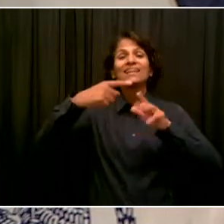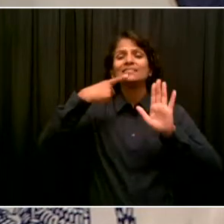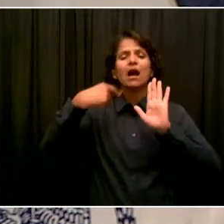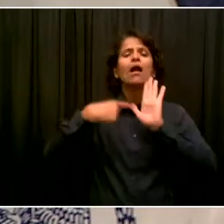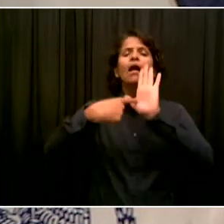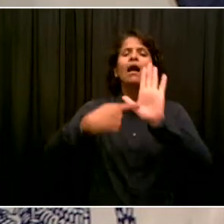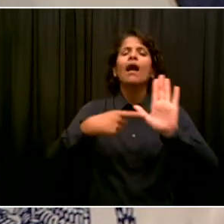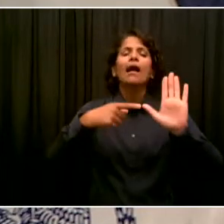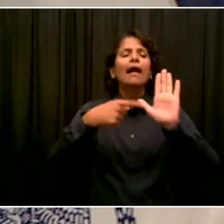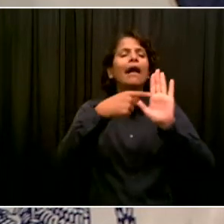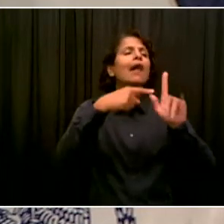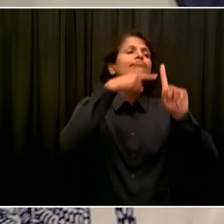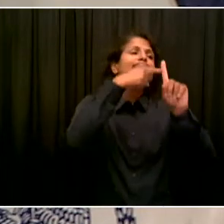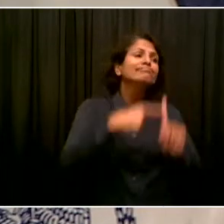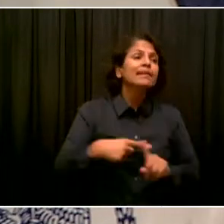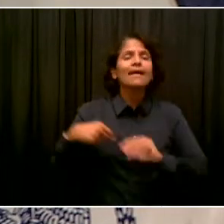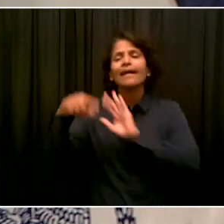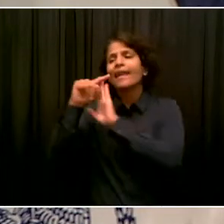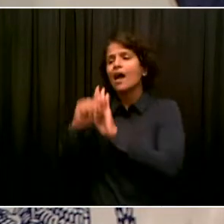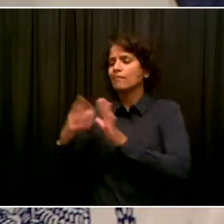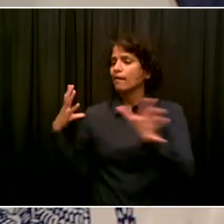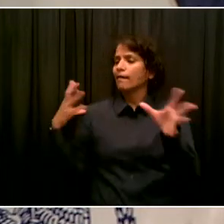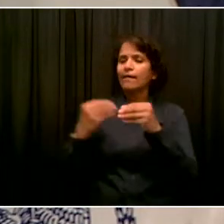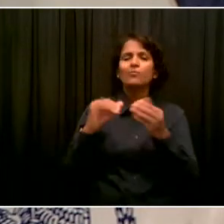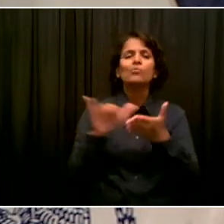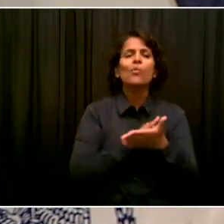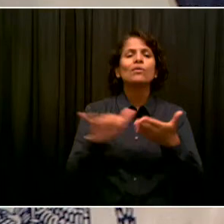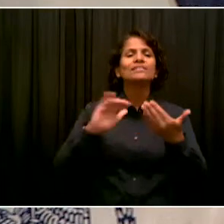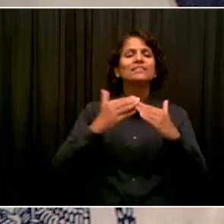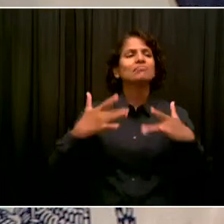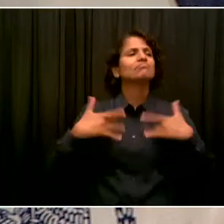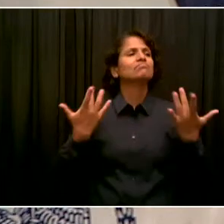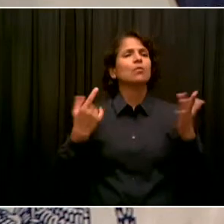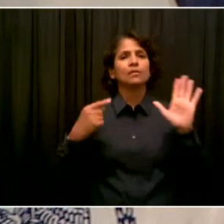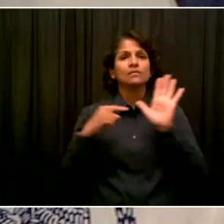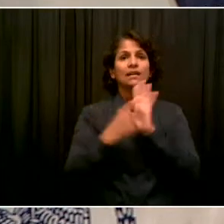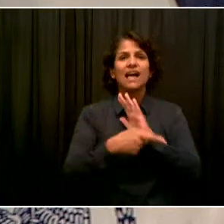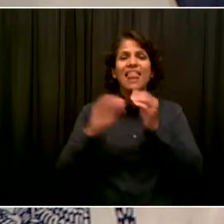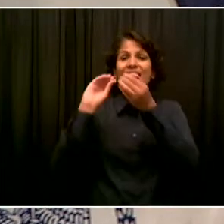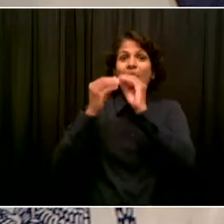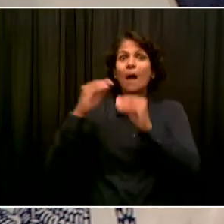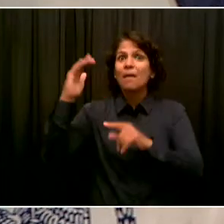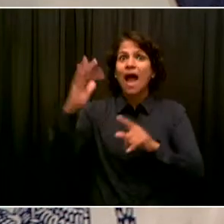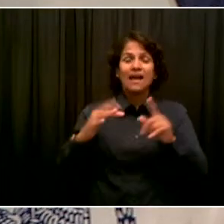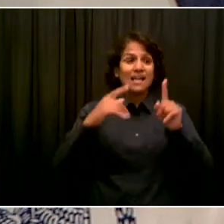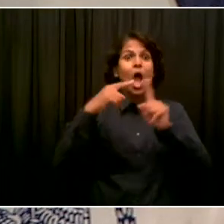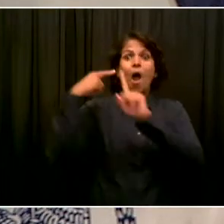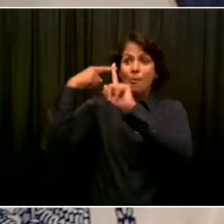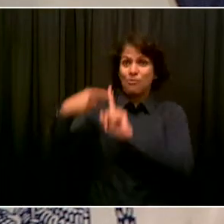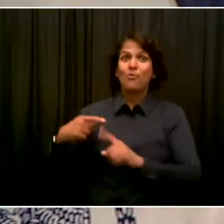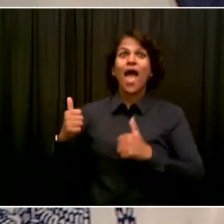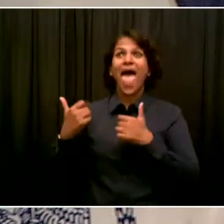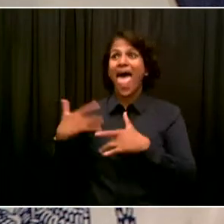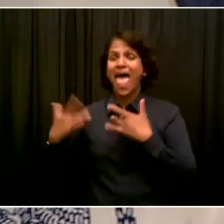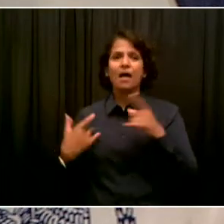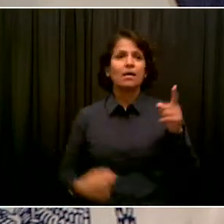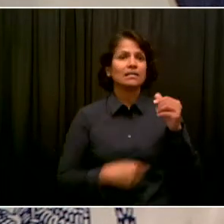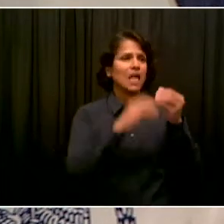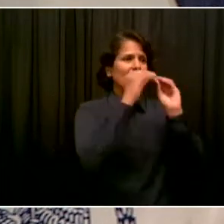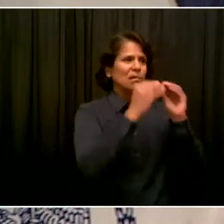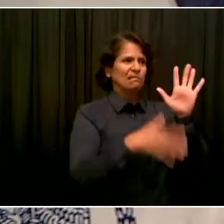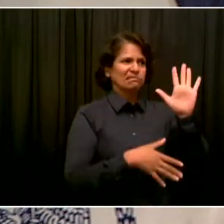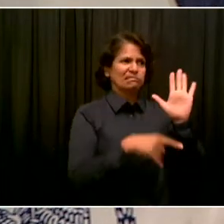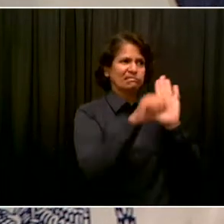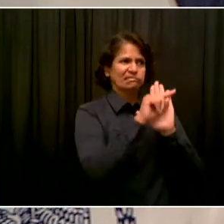statistic were you perhaps most excited about, and what statistic did you find the most disappointing? Thank you for the